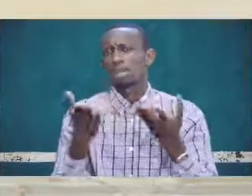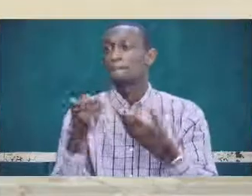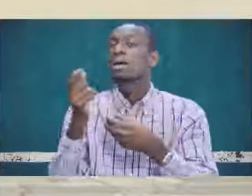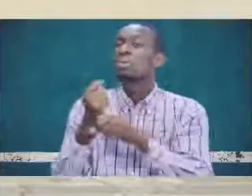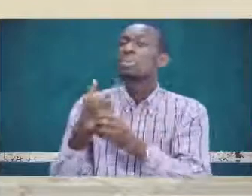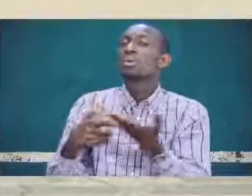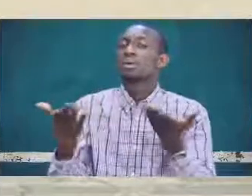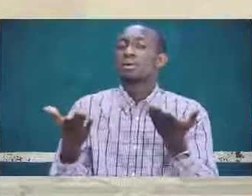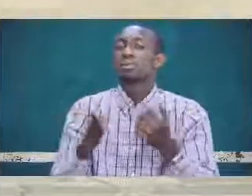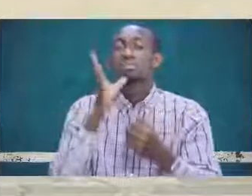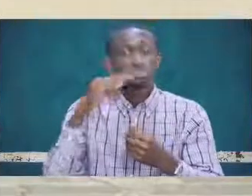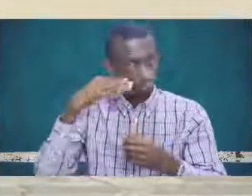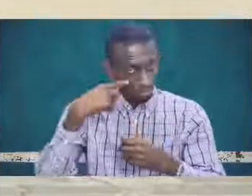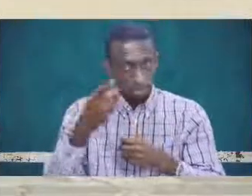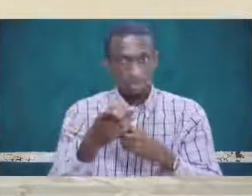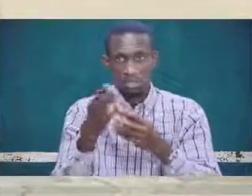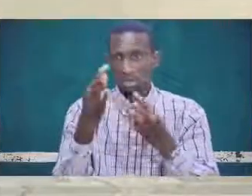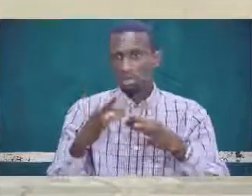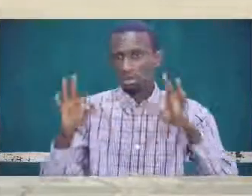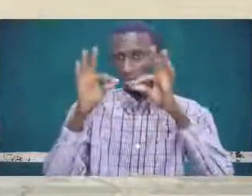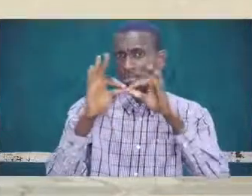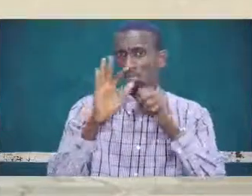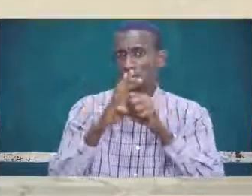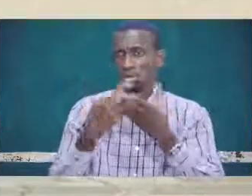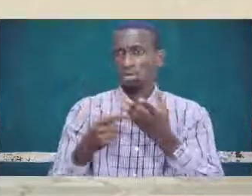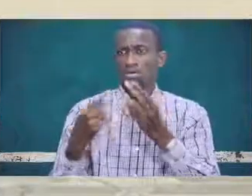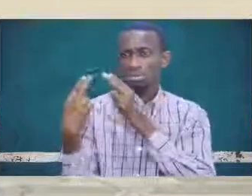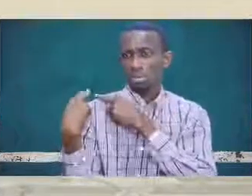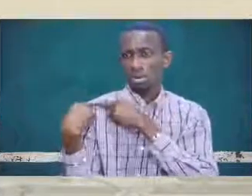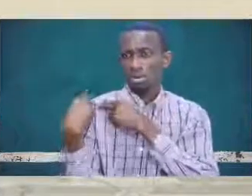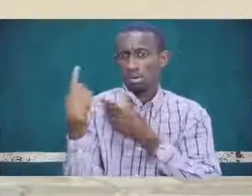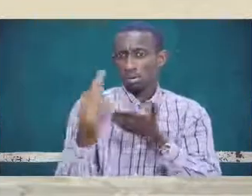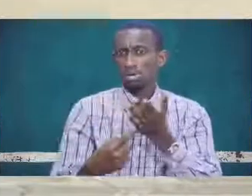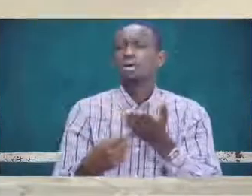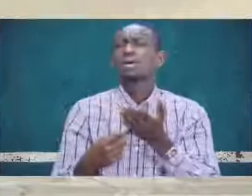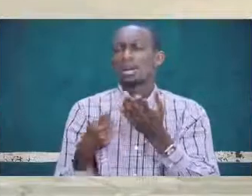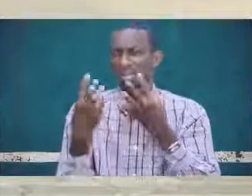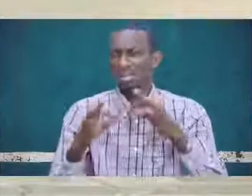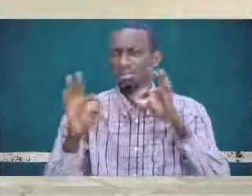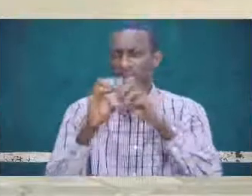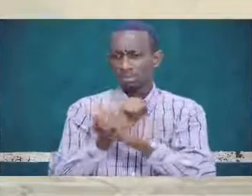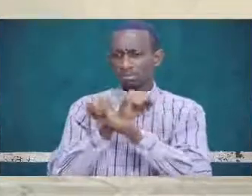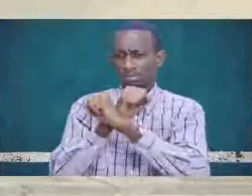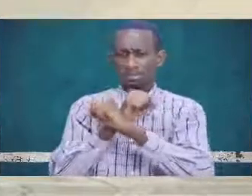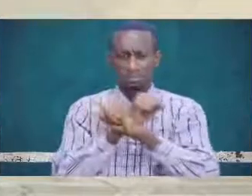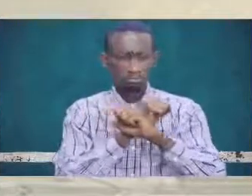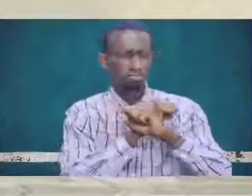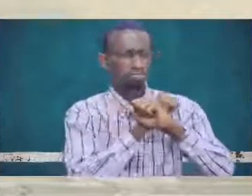hydrochloric acid play a role of preventing the body, because you have what you call the body defends